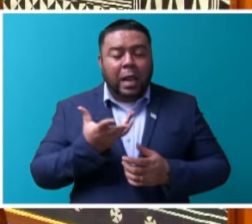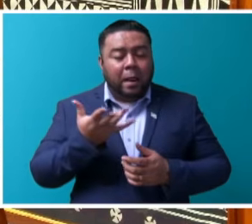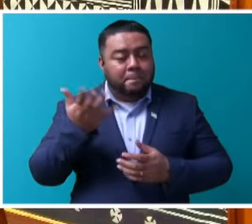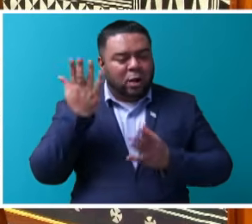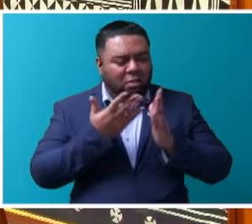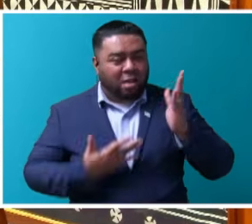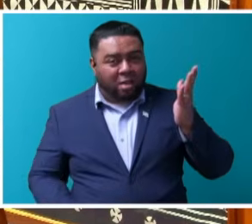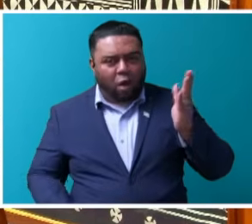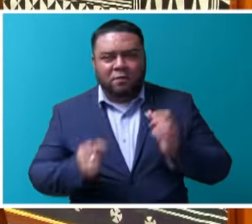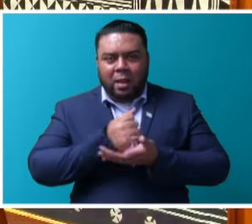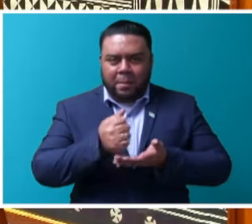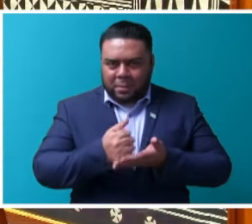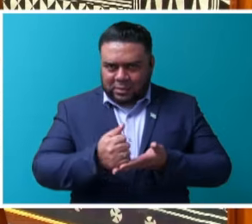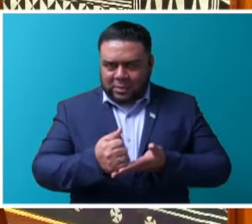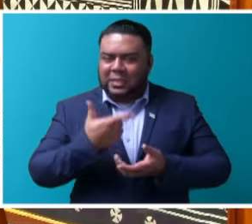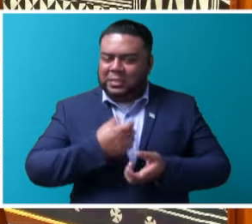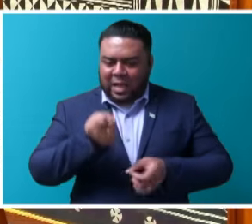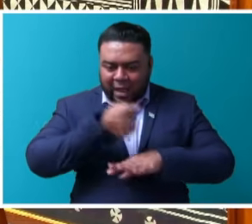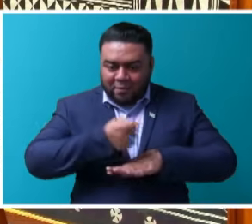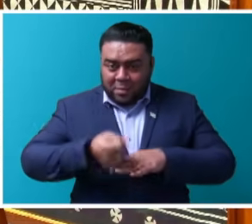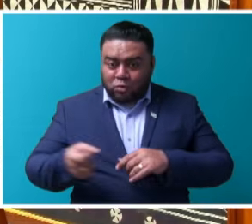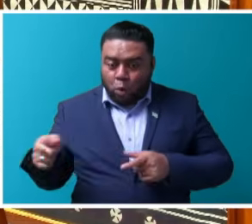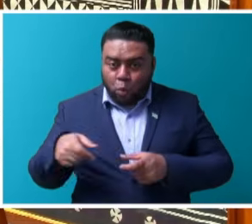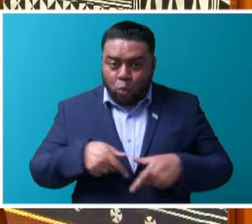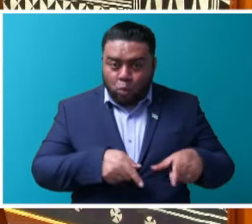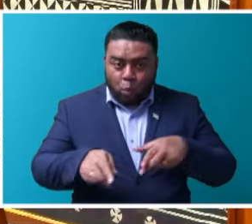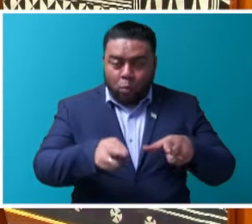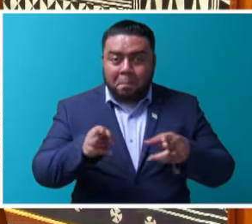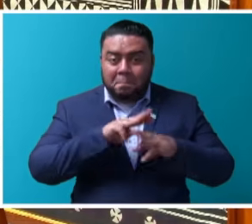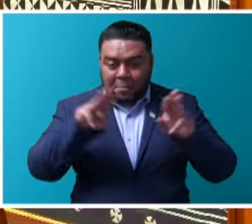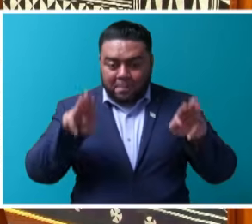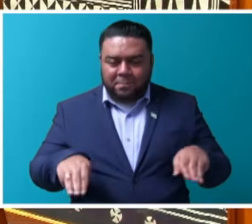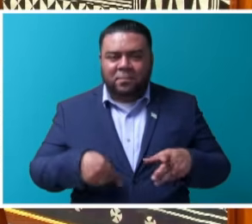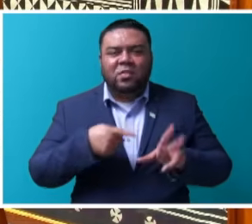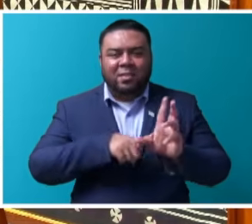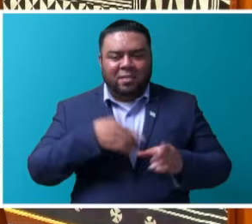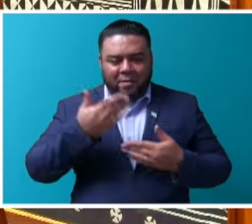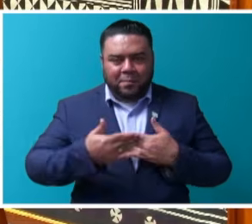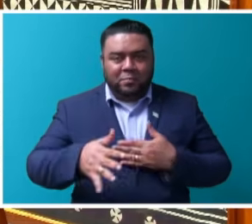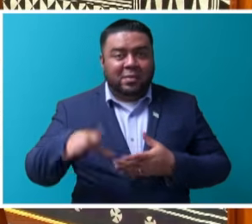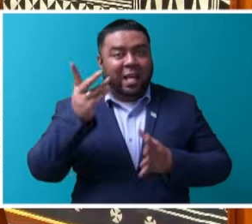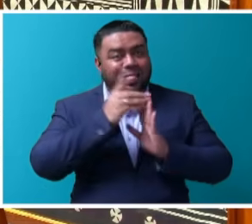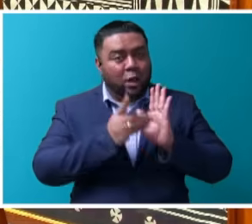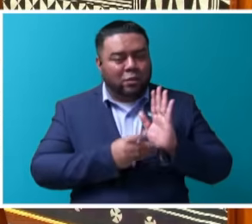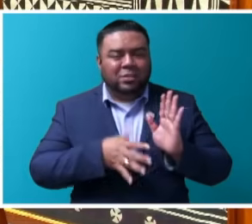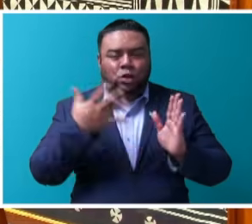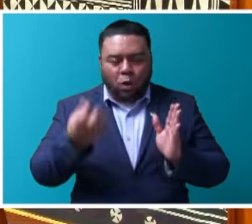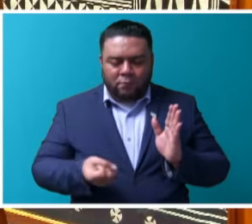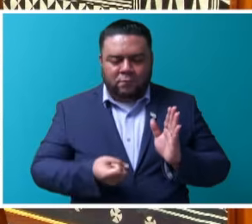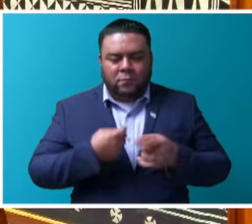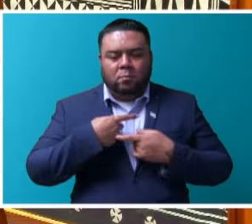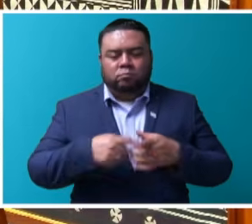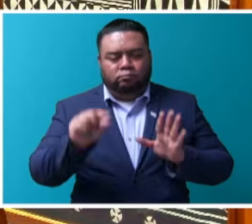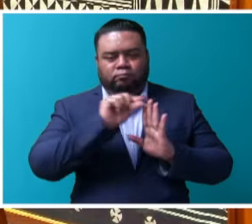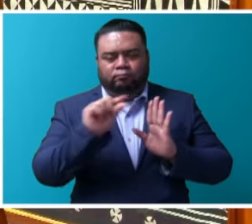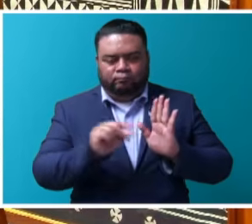forecasts. It is the government's roadmap for the year ahead, a declaration of intent,